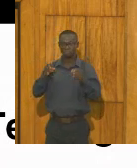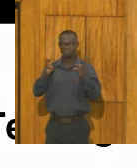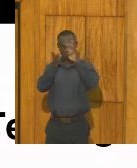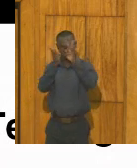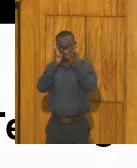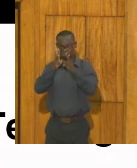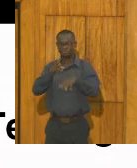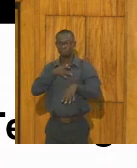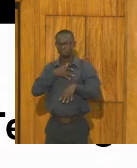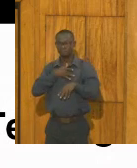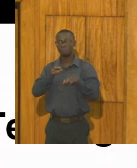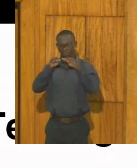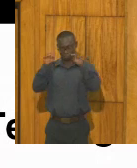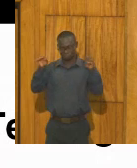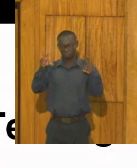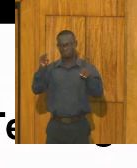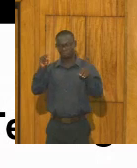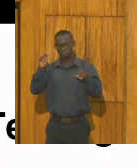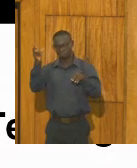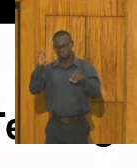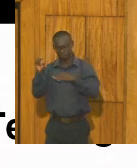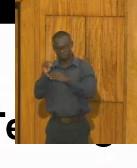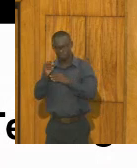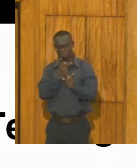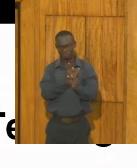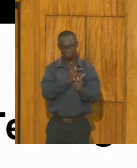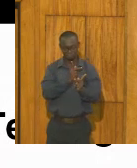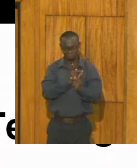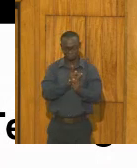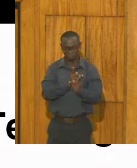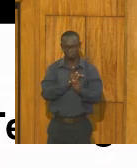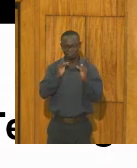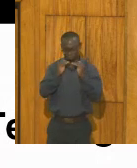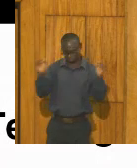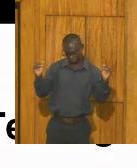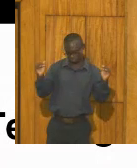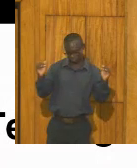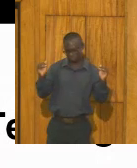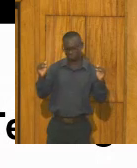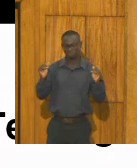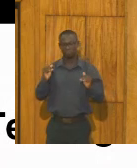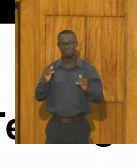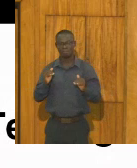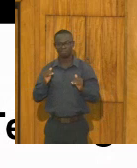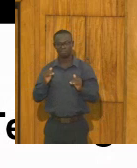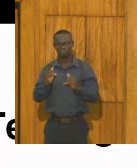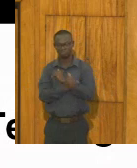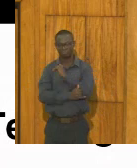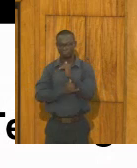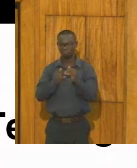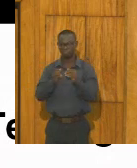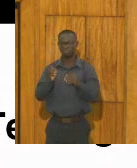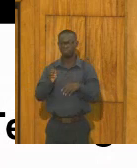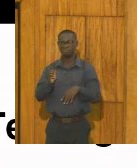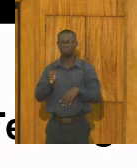above 30%. So for purposes of storage, that standard Q favored our country's environment. So